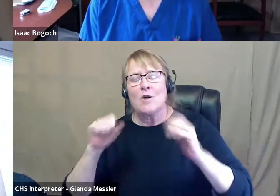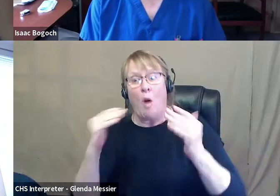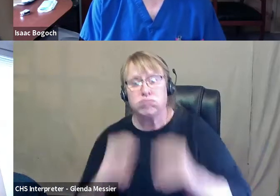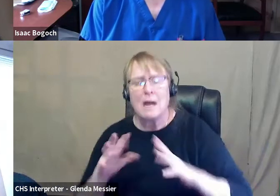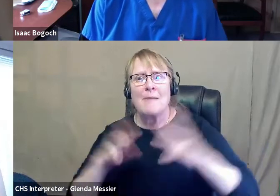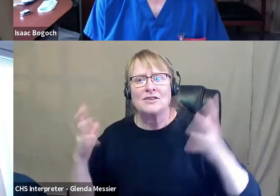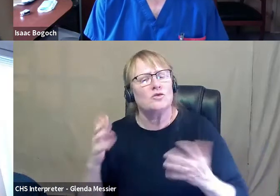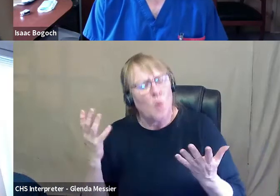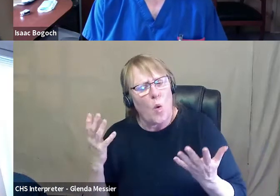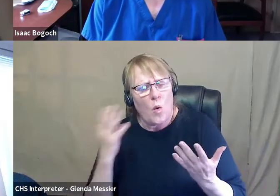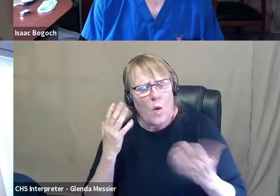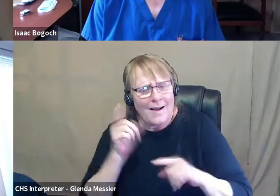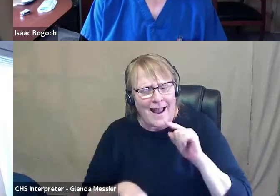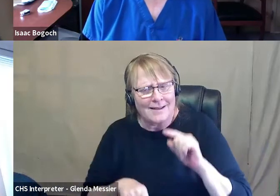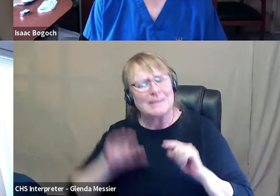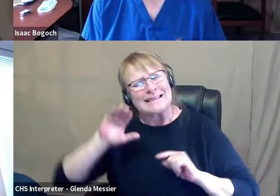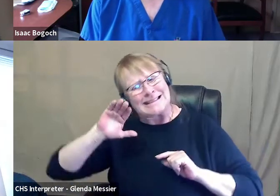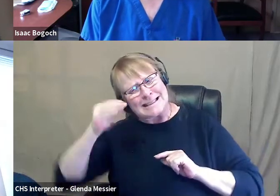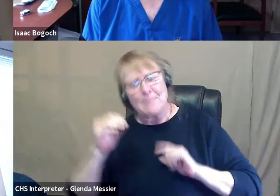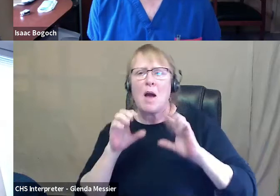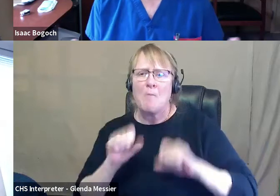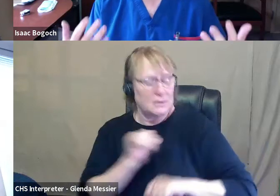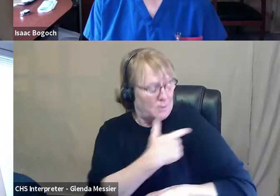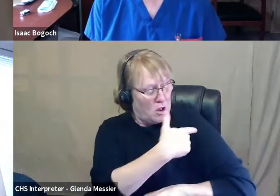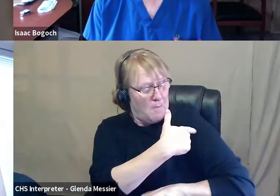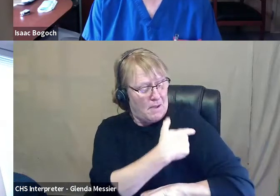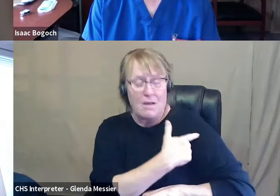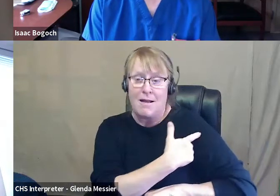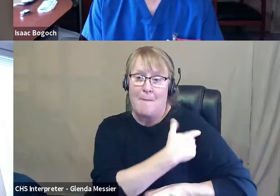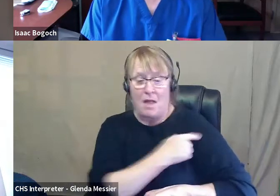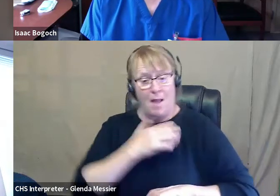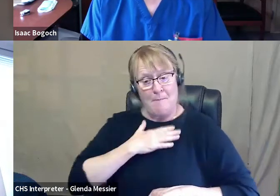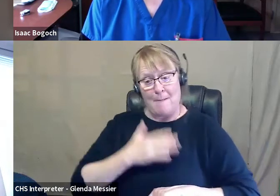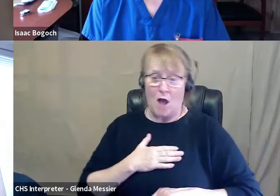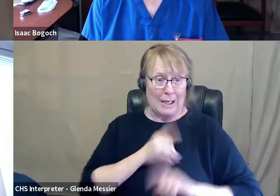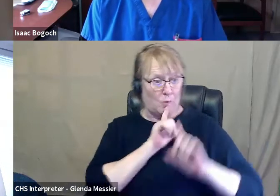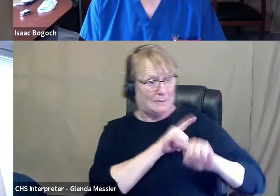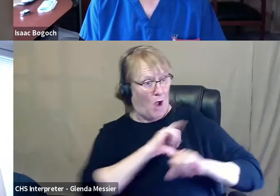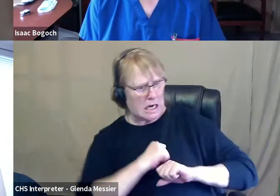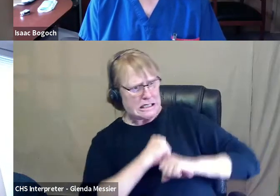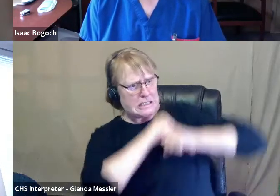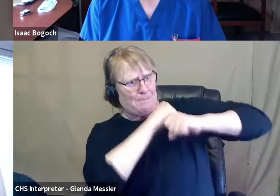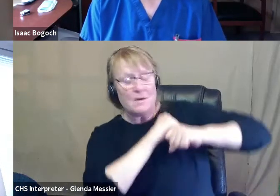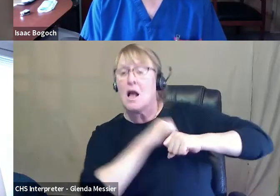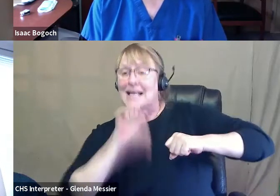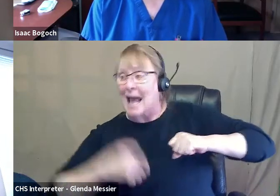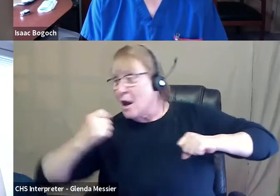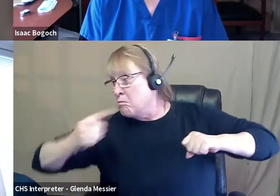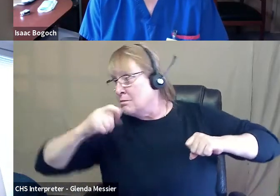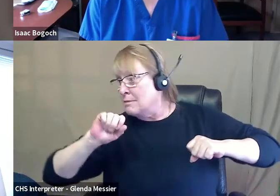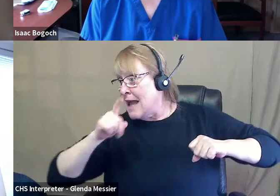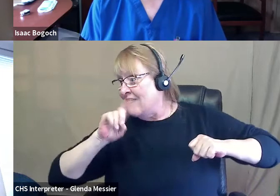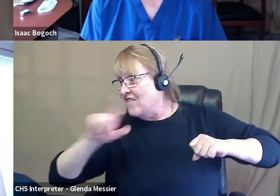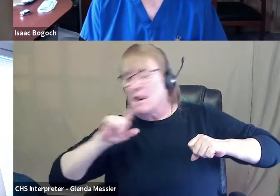arrows in the direction that it may blunt the side effect, you're mounting an immune response to a vaccine. So what do we do with that